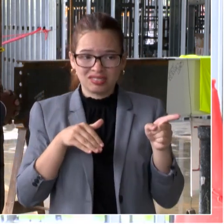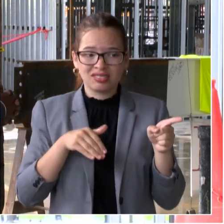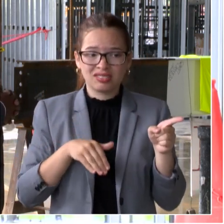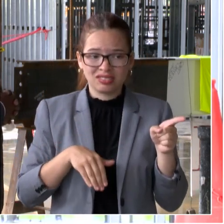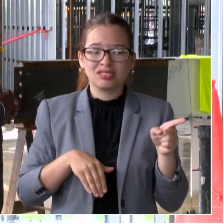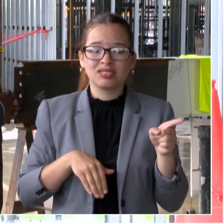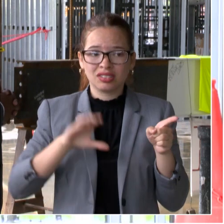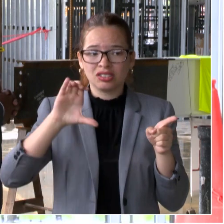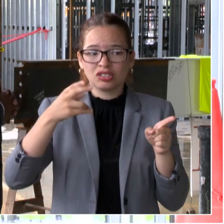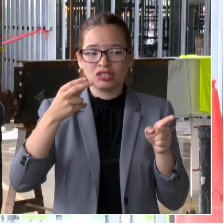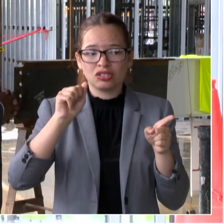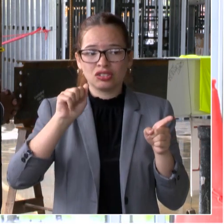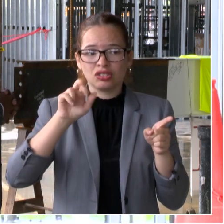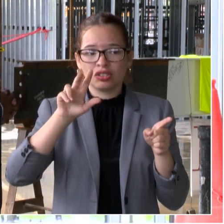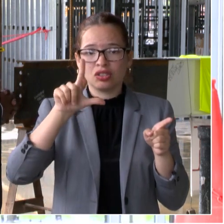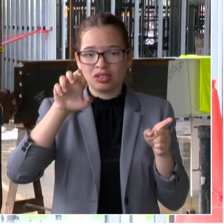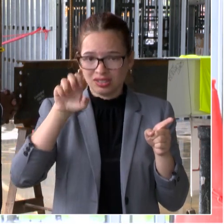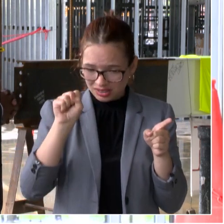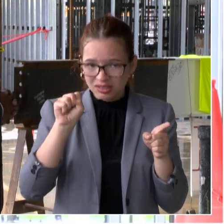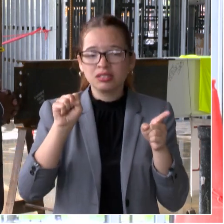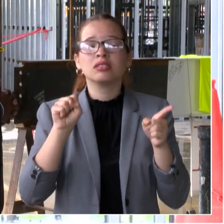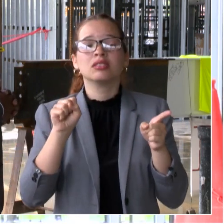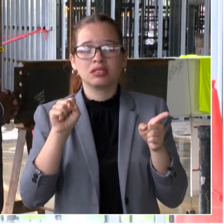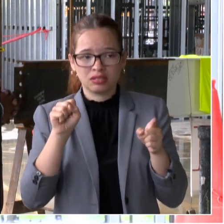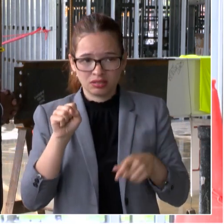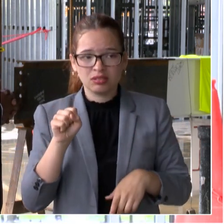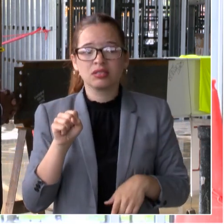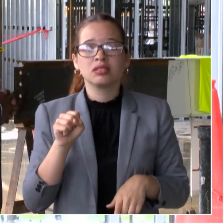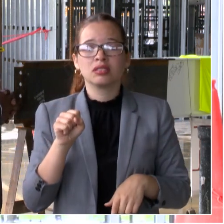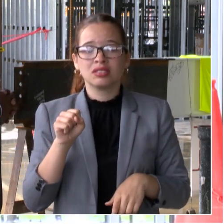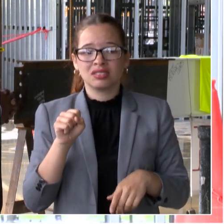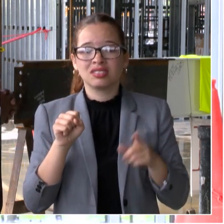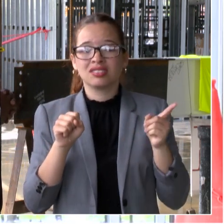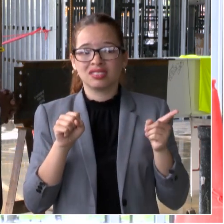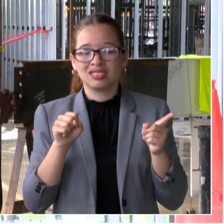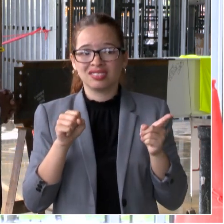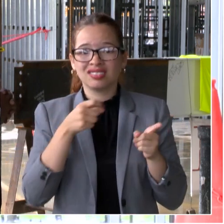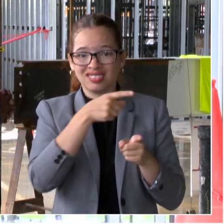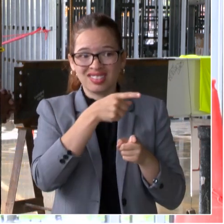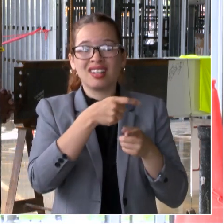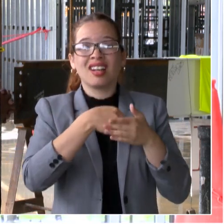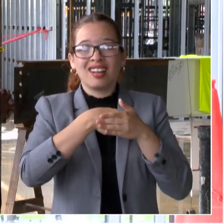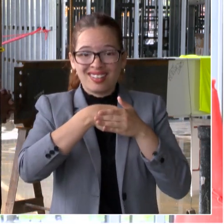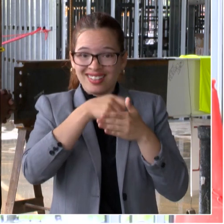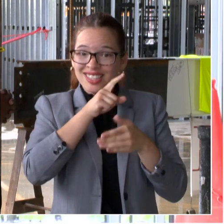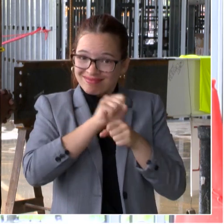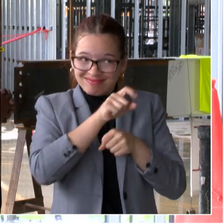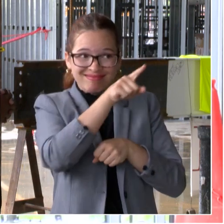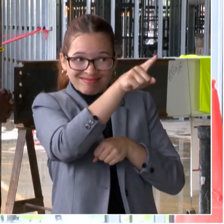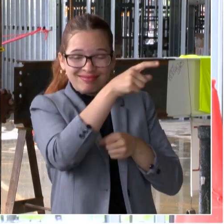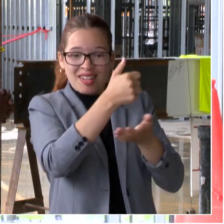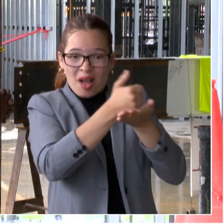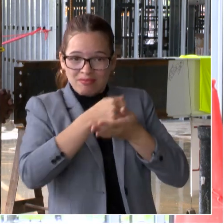prenatal care and mothers delivering. I had an opportunity to speak with my doctor, Dr. Charles Lloyd, who delivered me at what was formerly known as